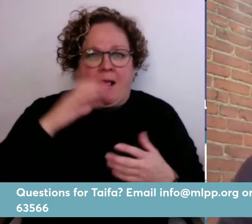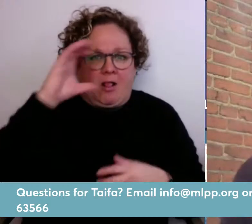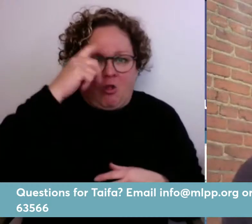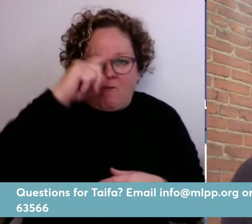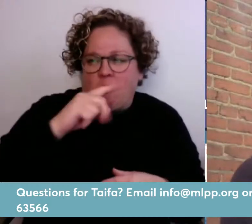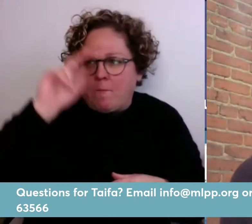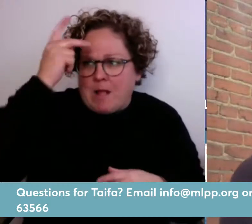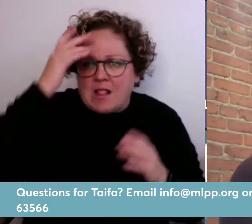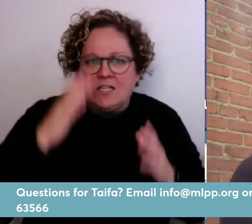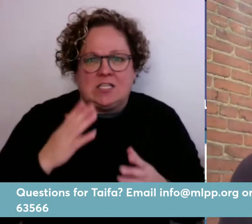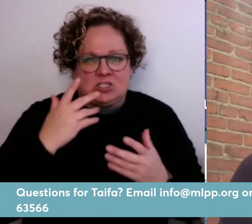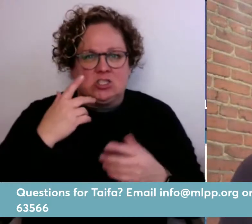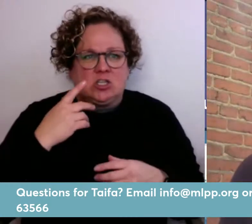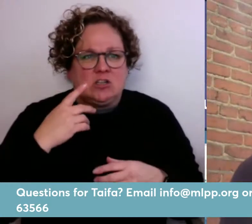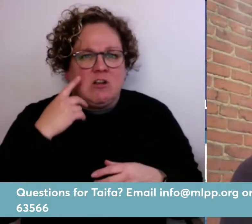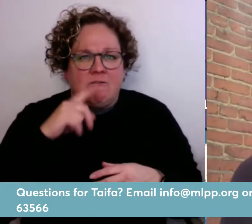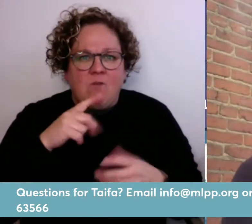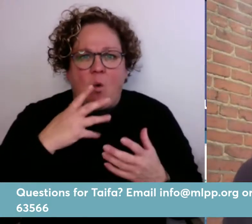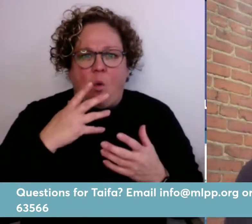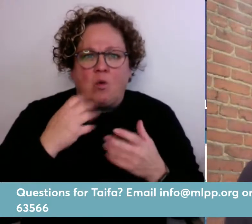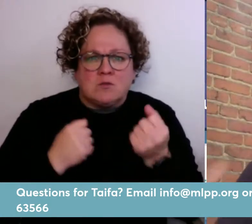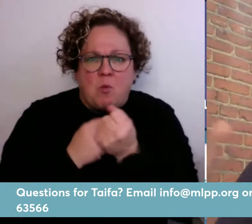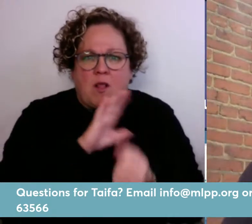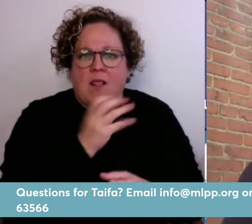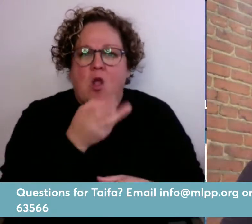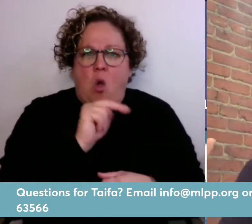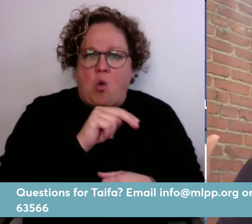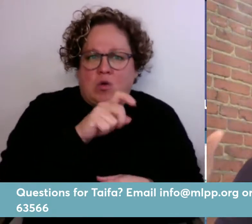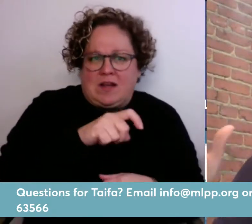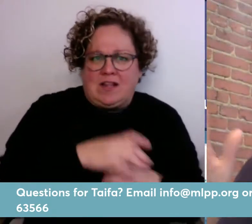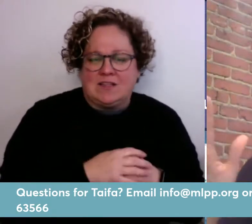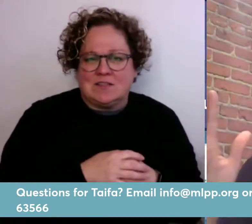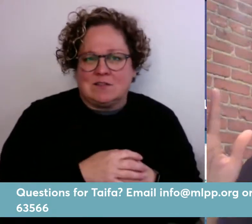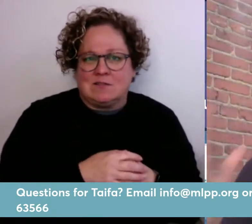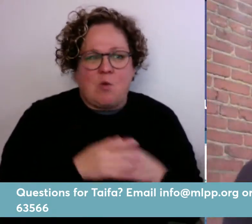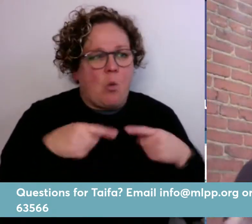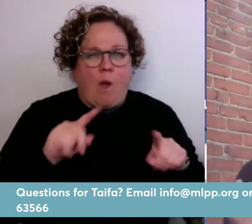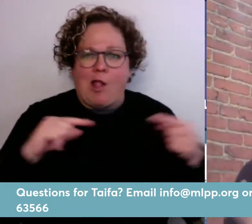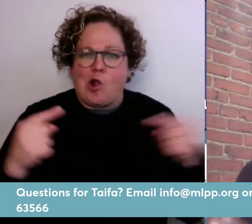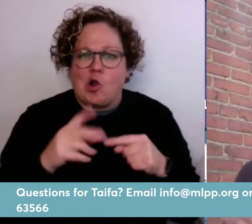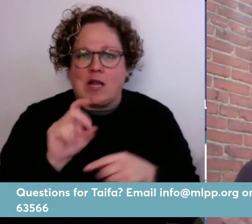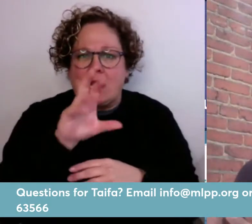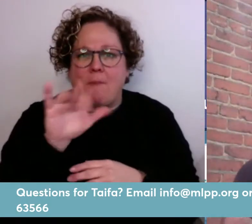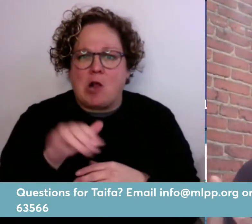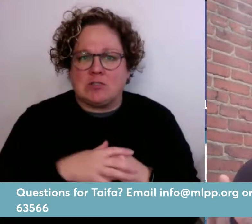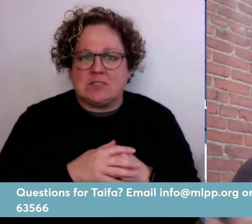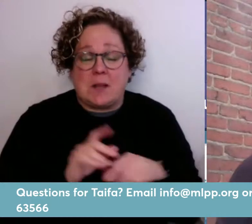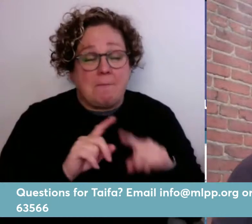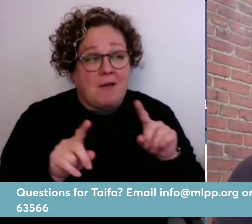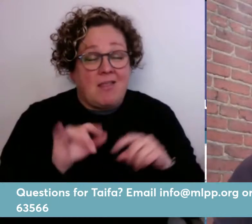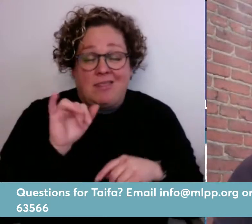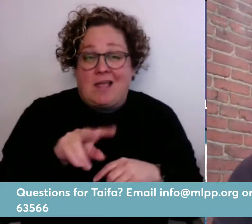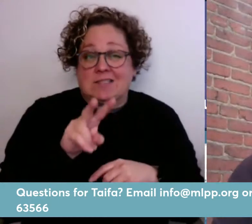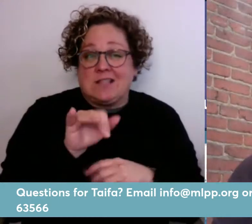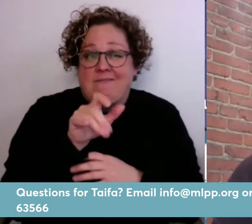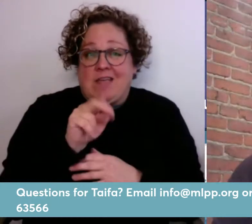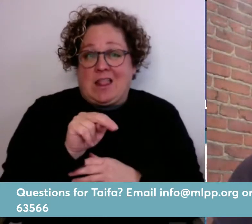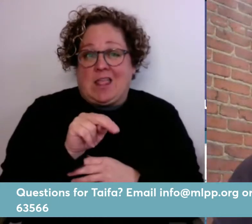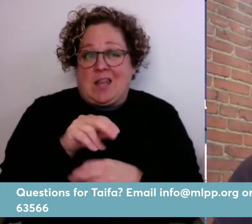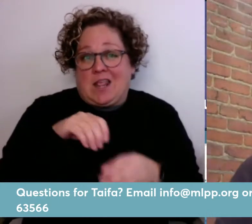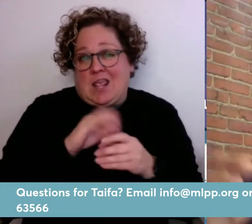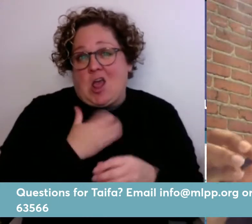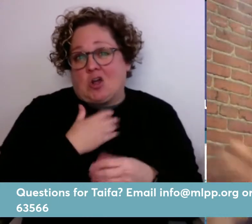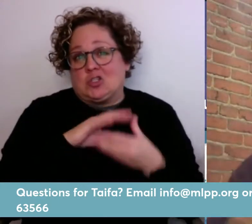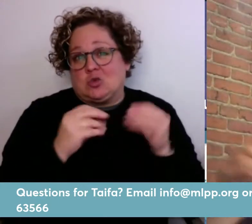and undermining democracy together. But those are the villains in our story of